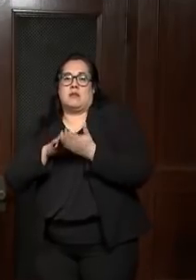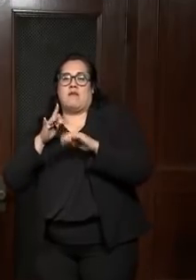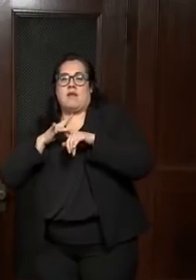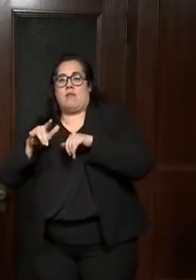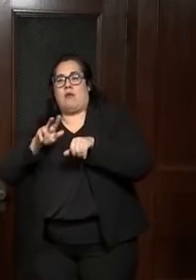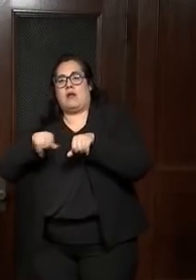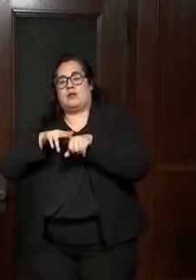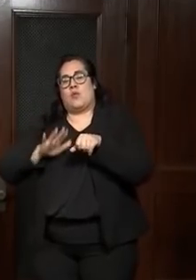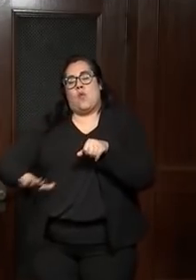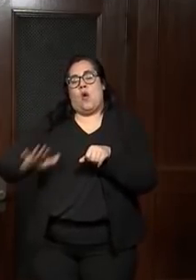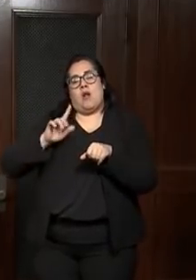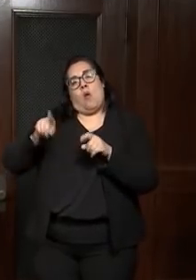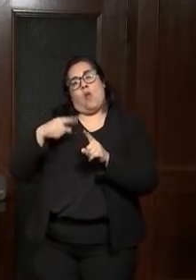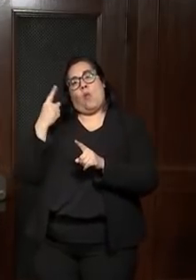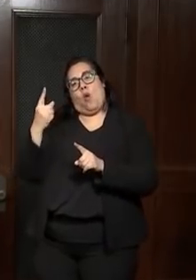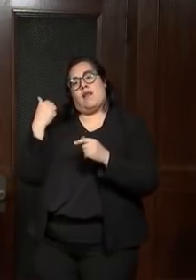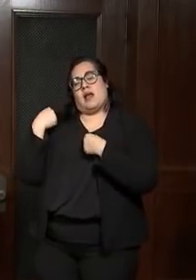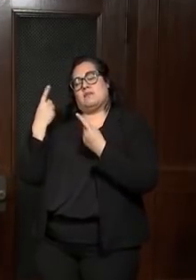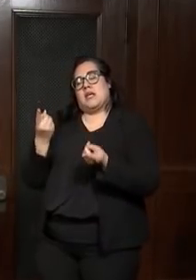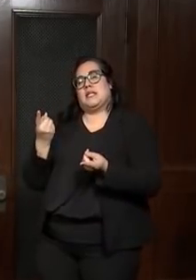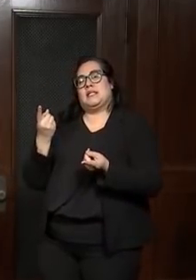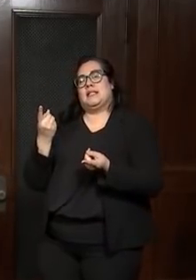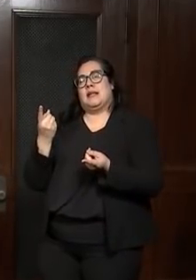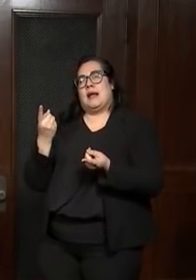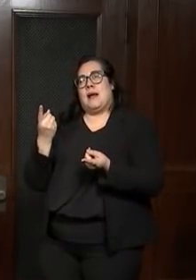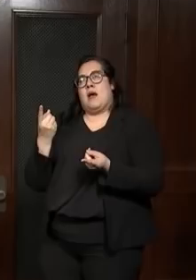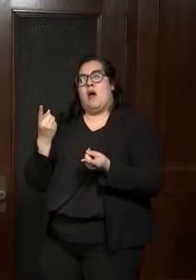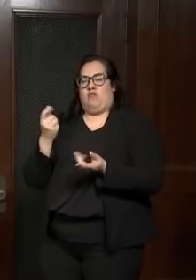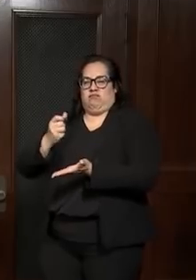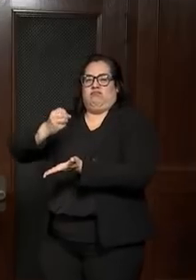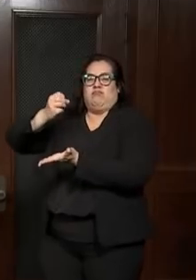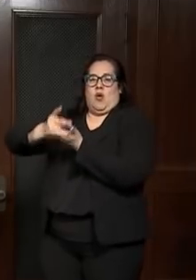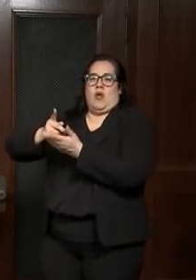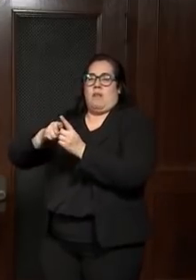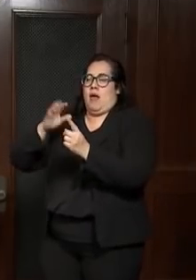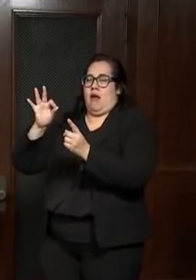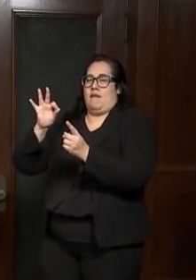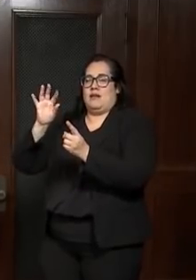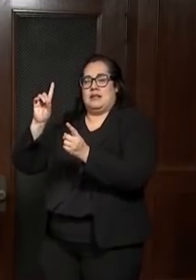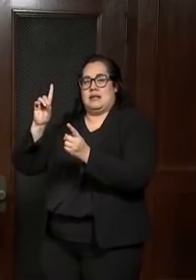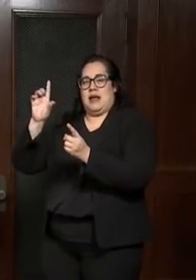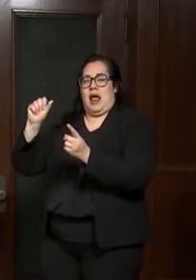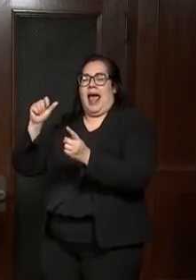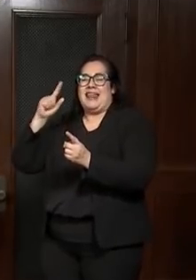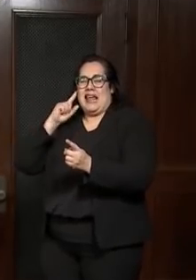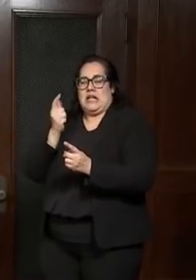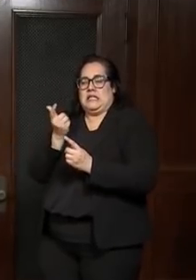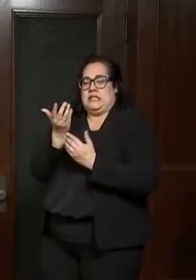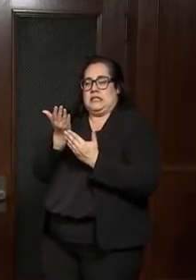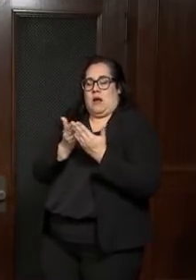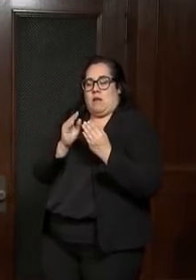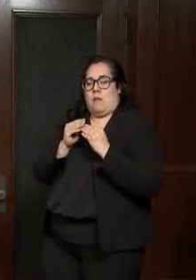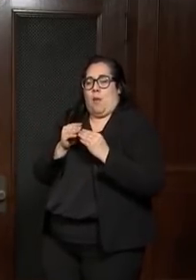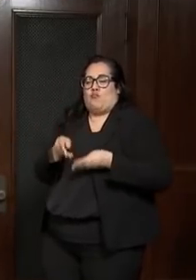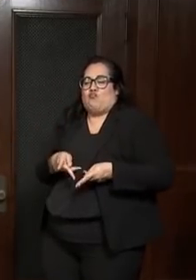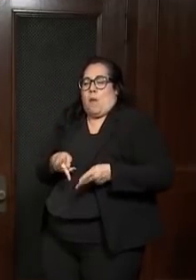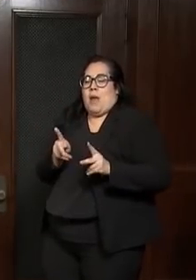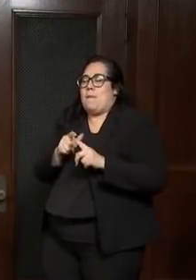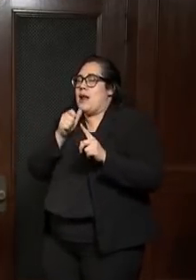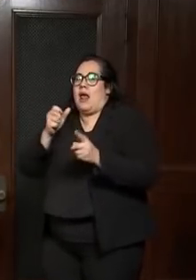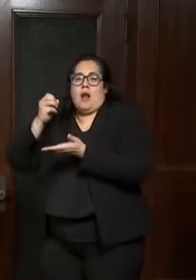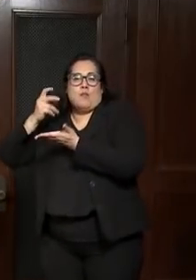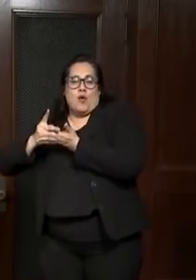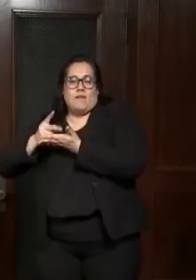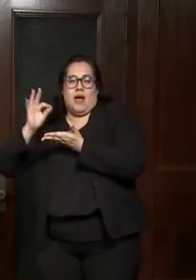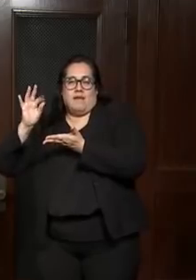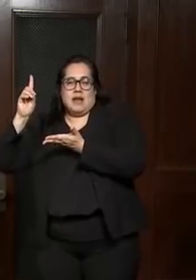nationwide. There's only one that's been authorized by FDA. There's a number that I think are permitted but not approved by the